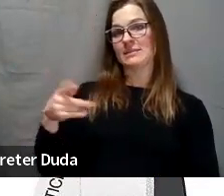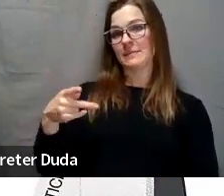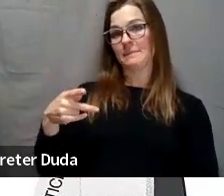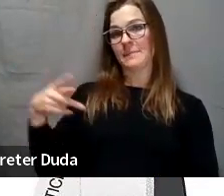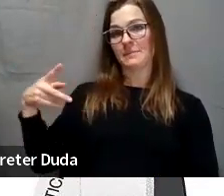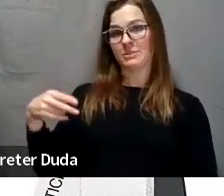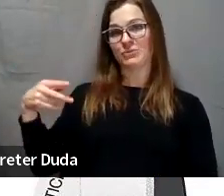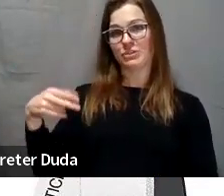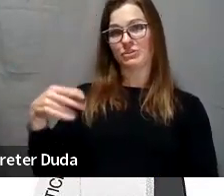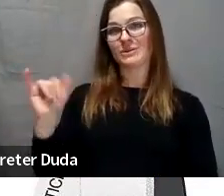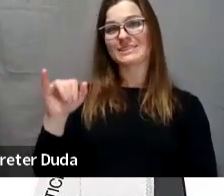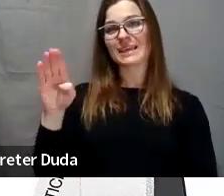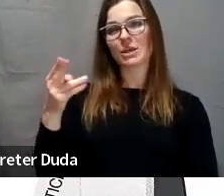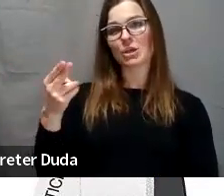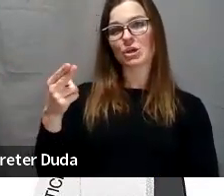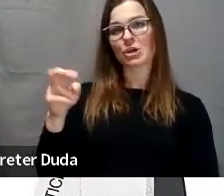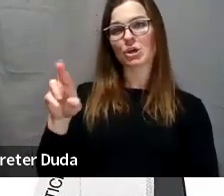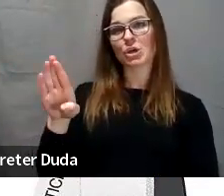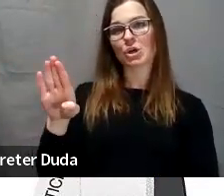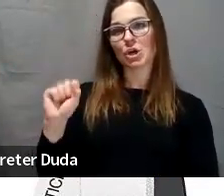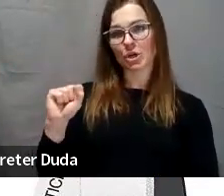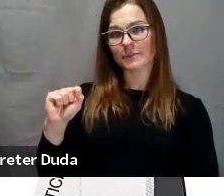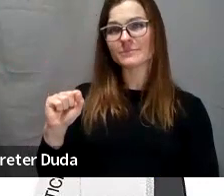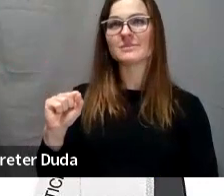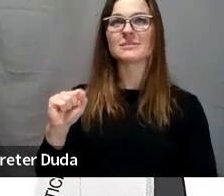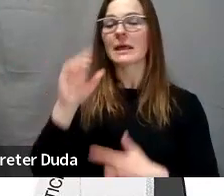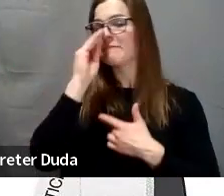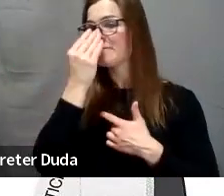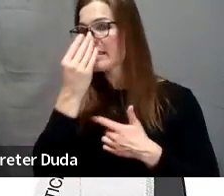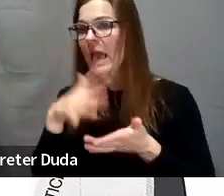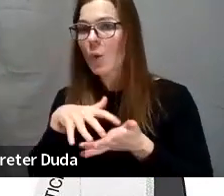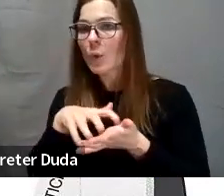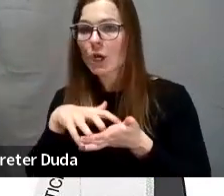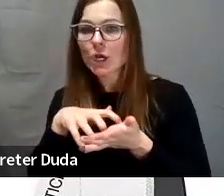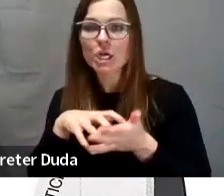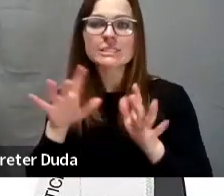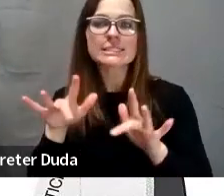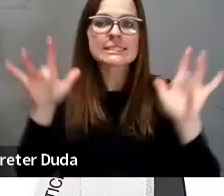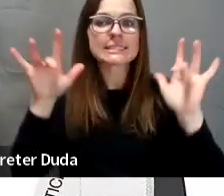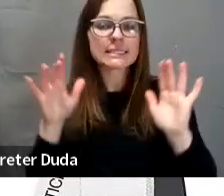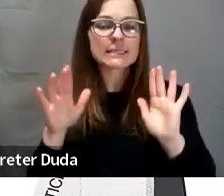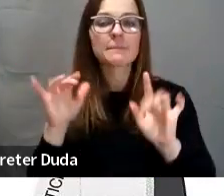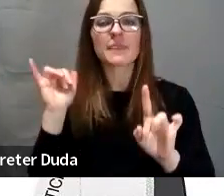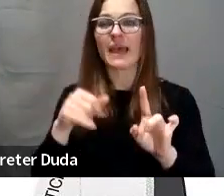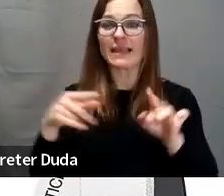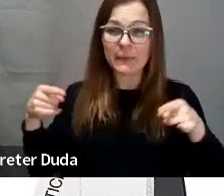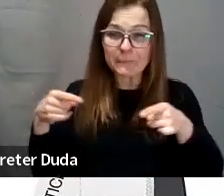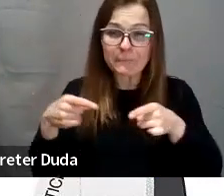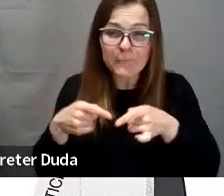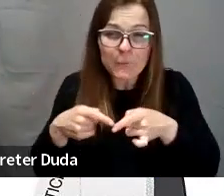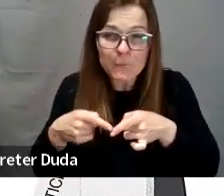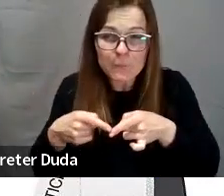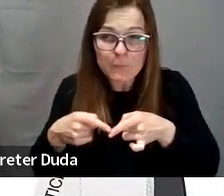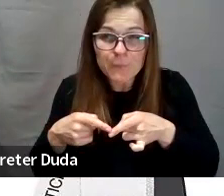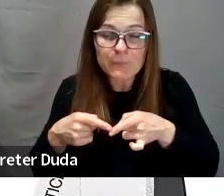like your herbs or delicate flowers or whatever it may be. But these ones just have a very fine tip.